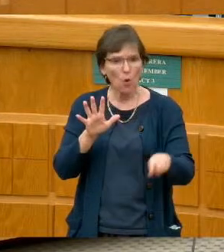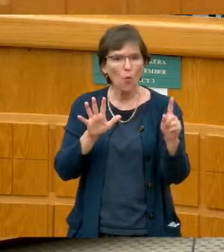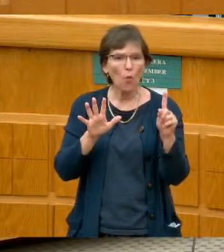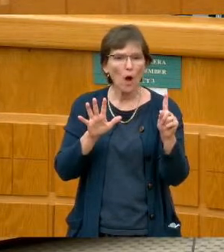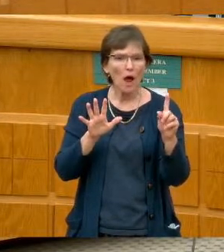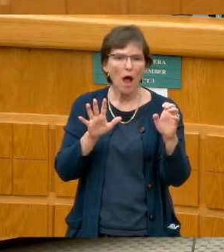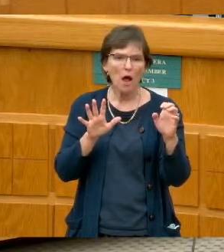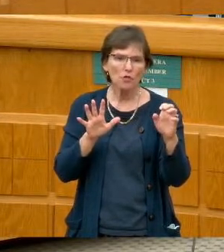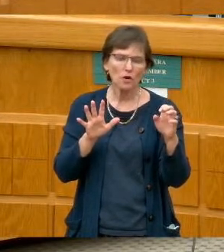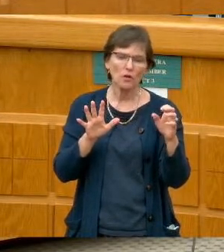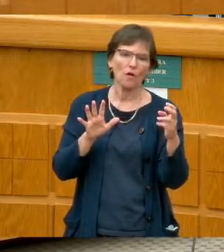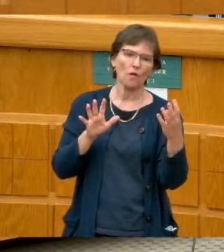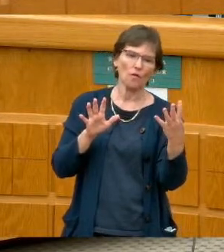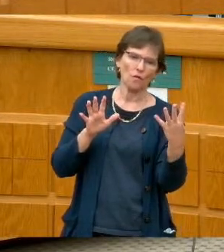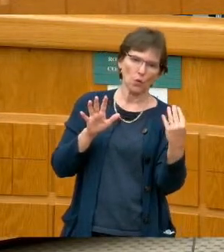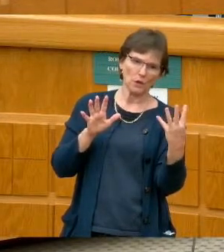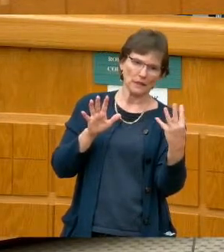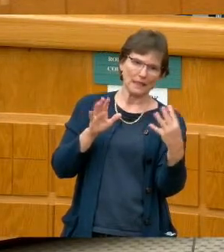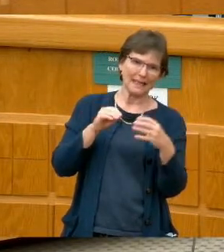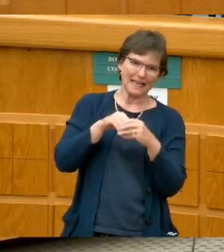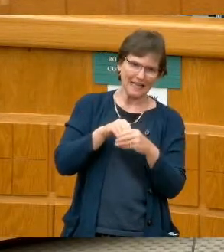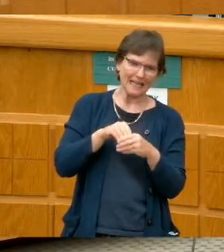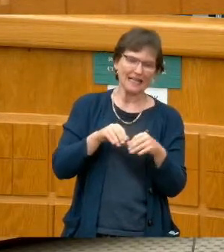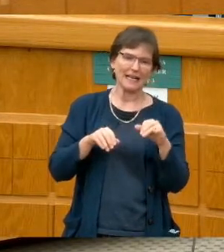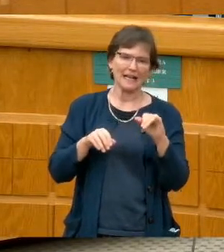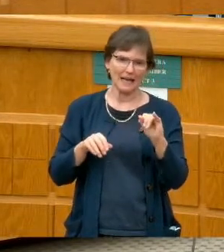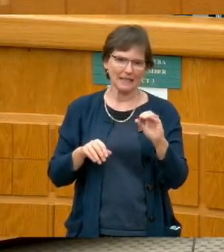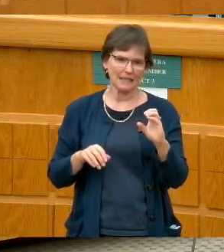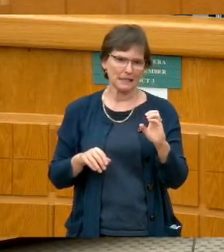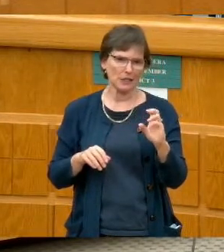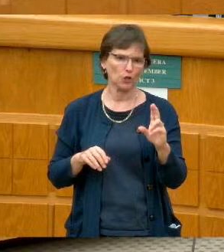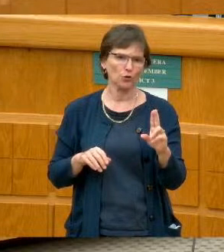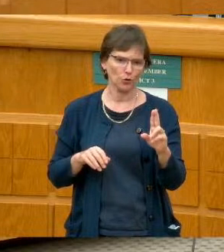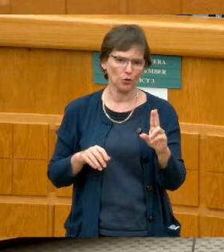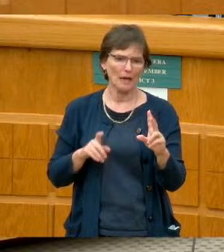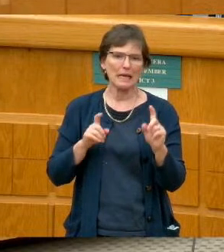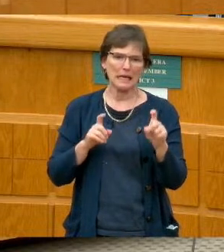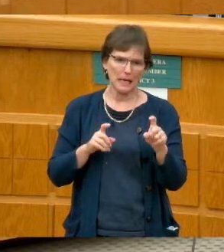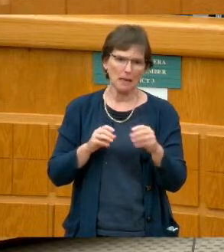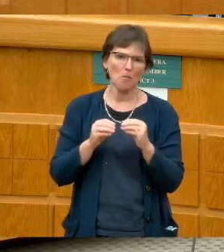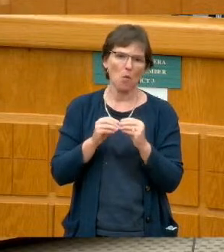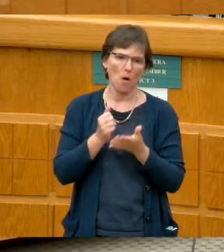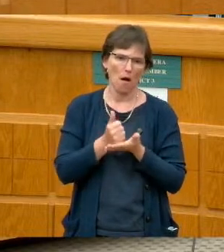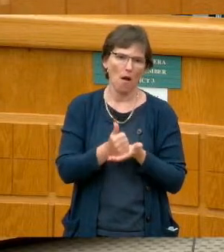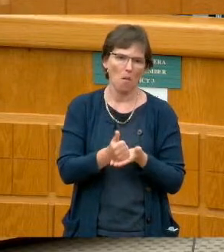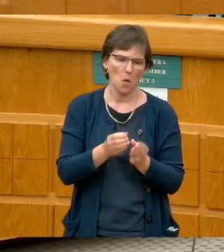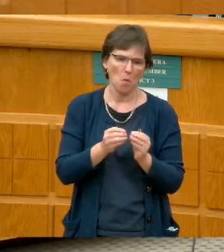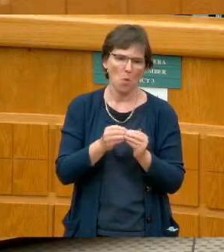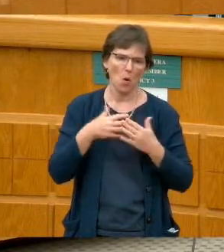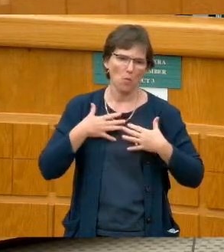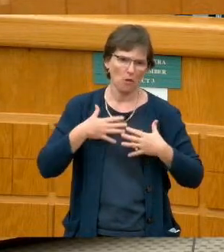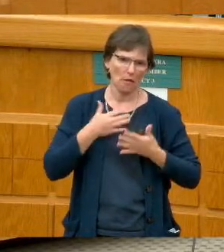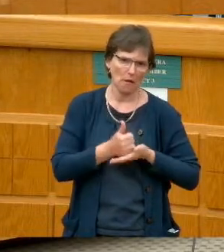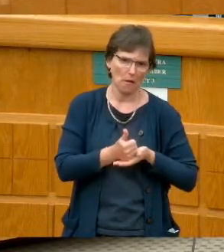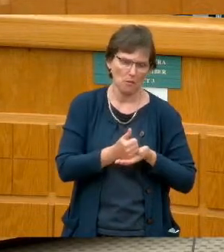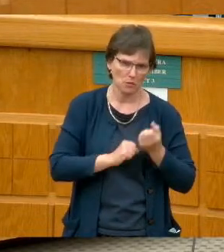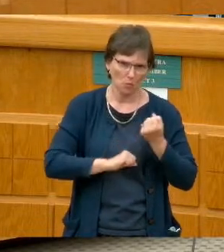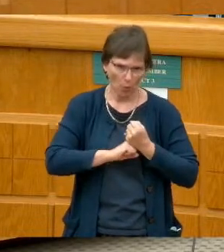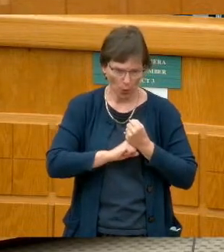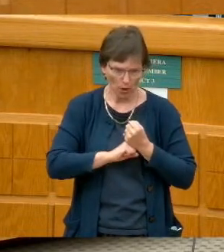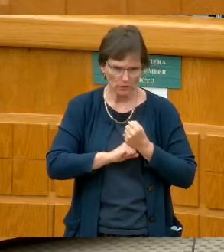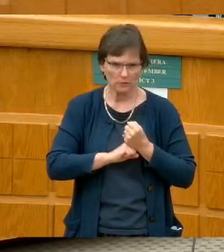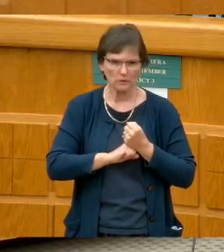are in intensive care. They need more extensive help. They're in intensive care. That number of 114 is 3